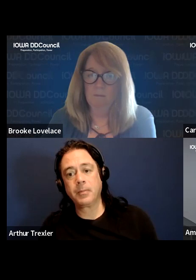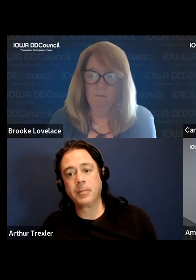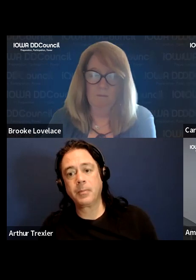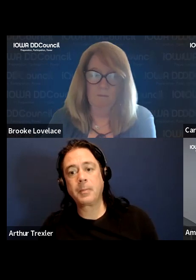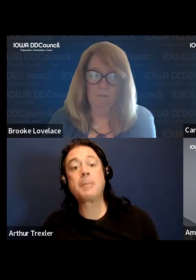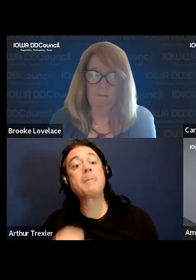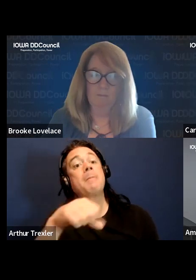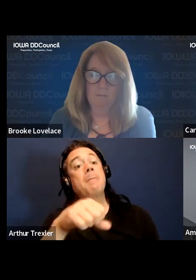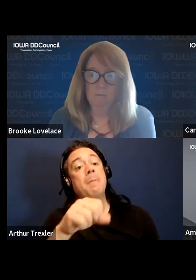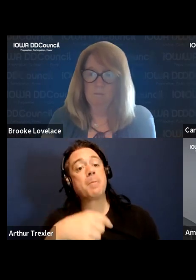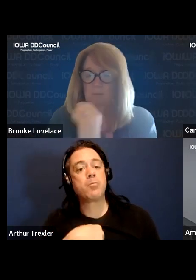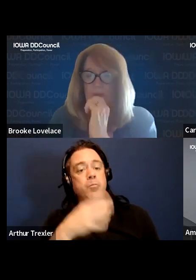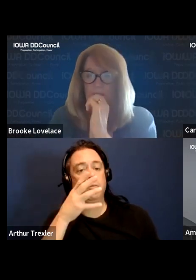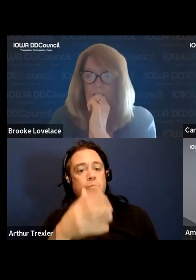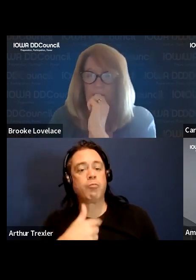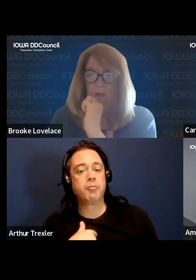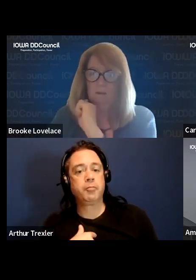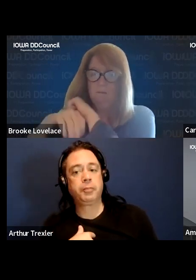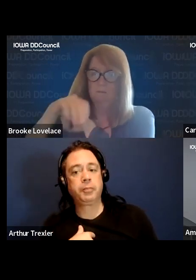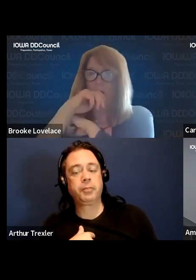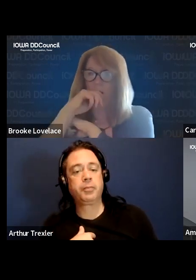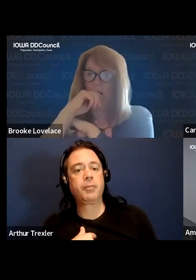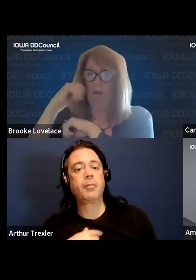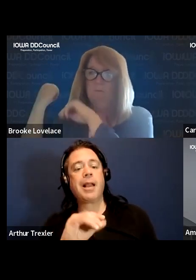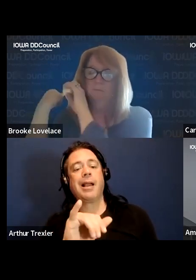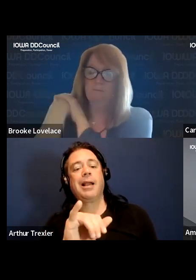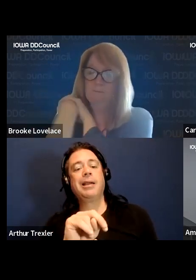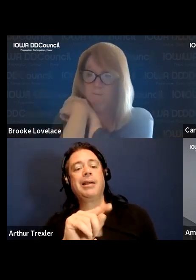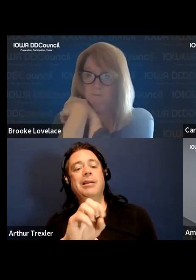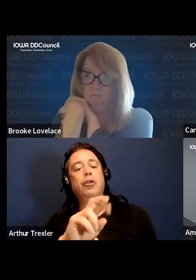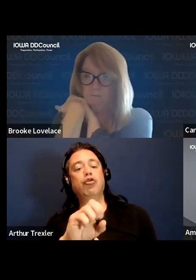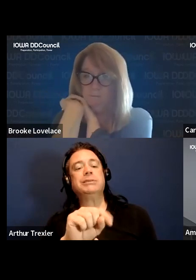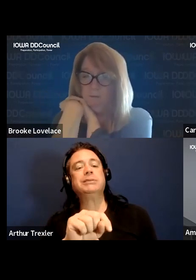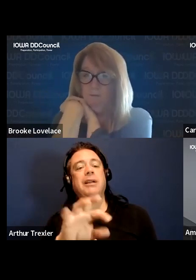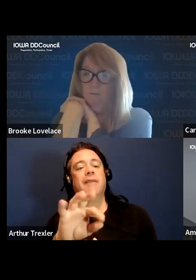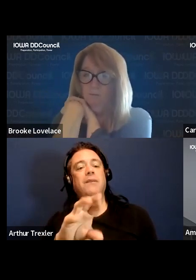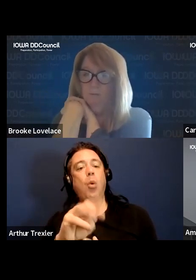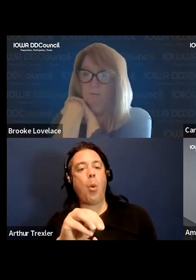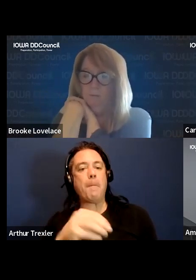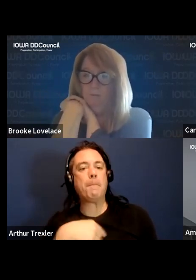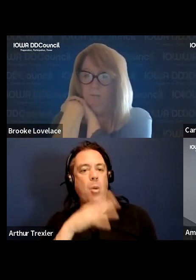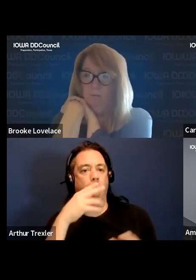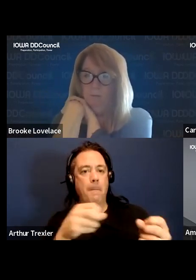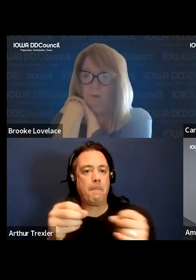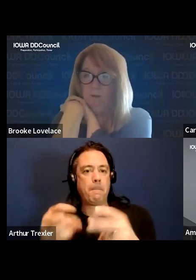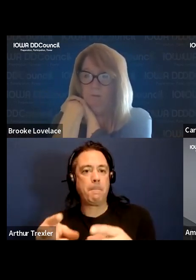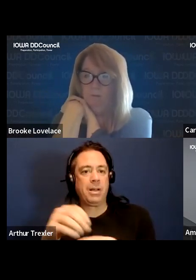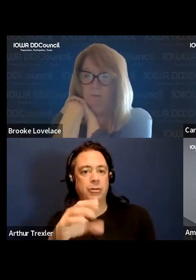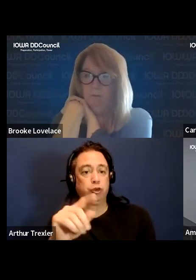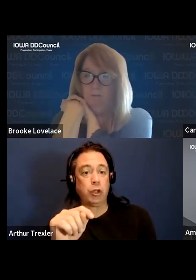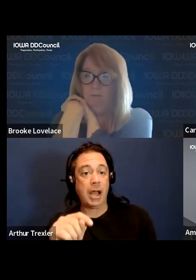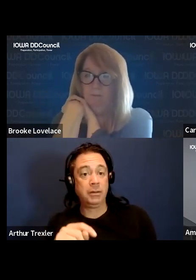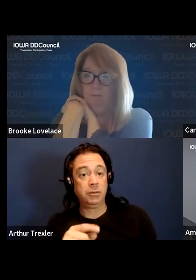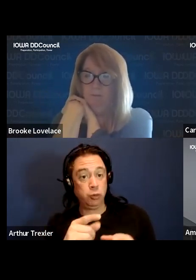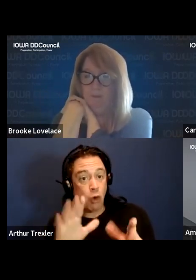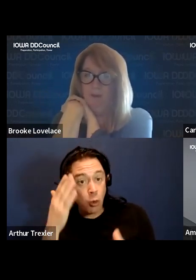Yes, and I'm going to put that the interest form in the chat too. If you already know you want to